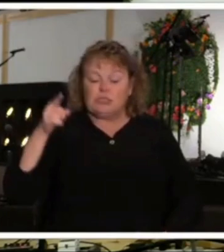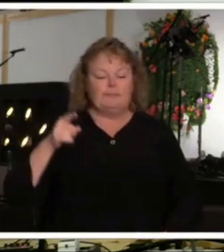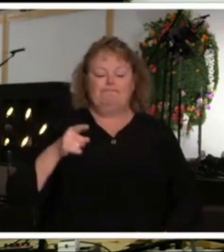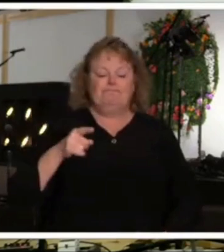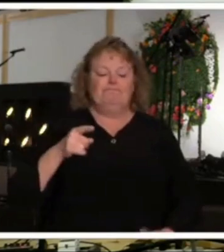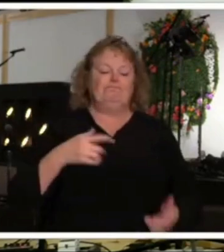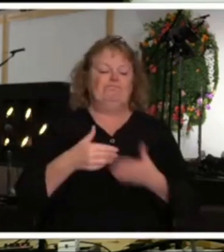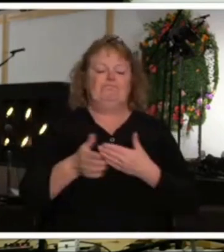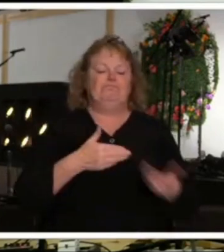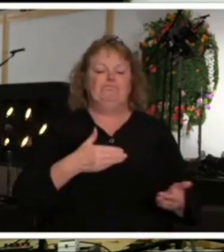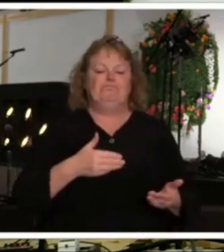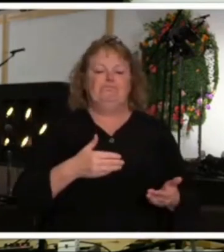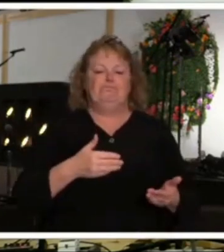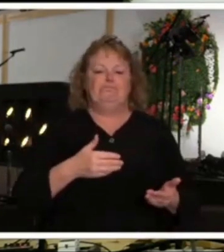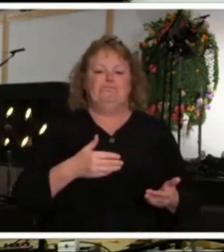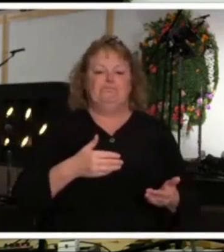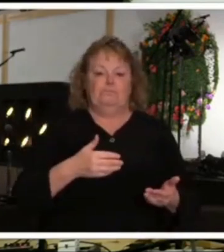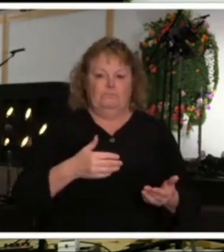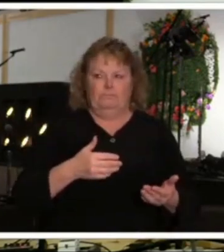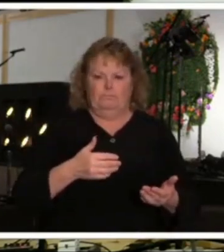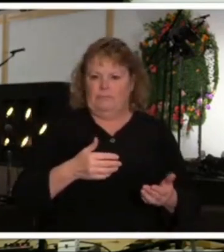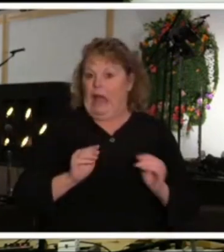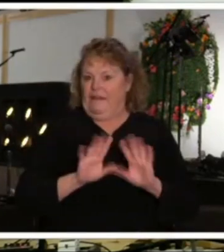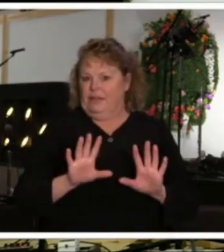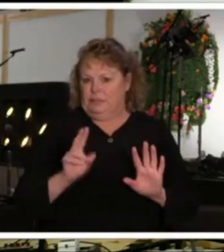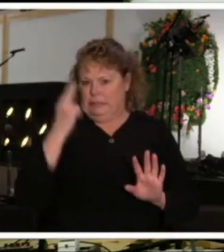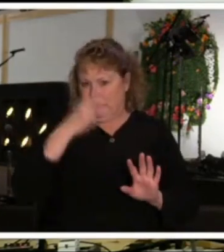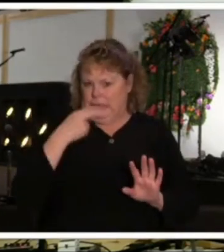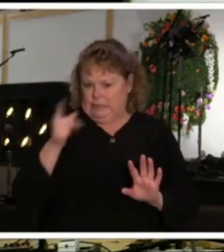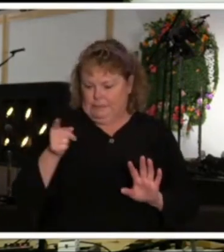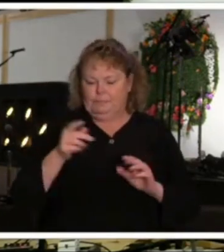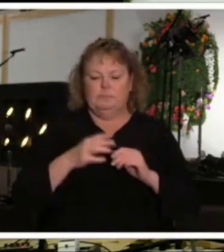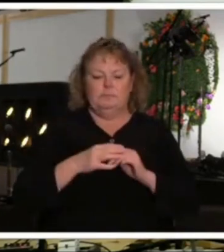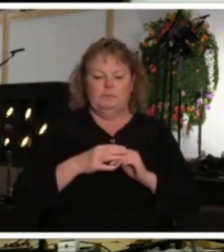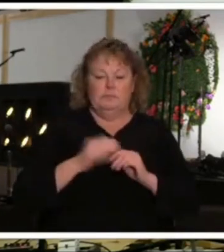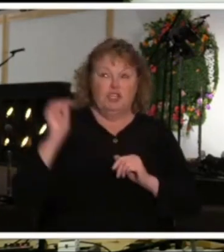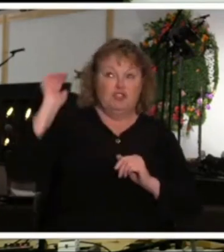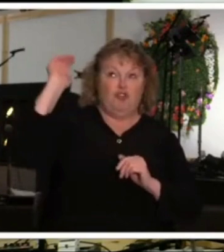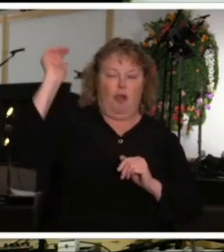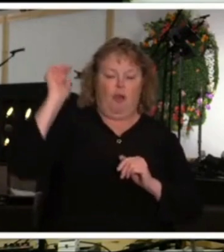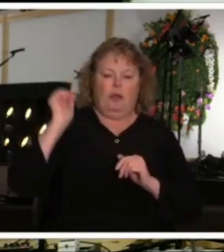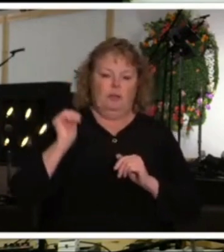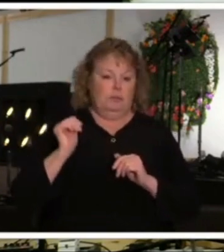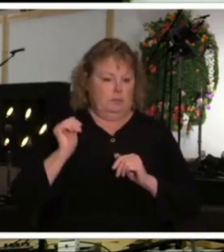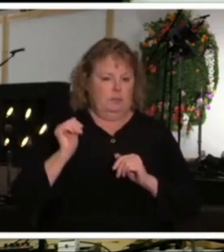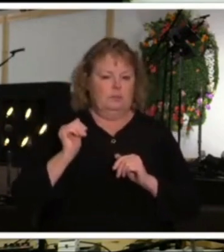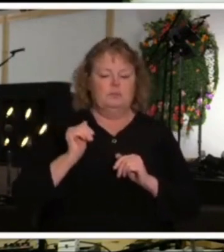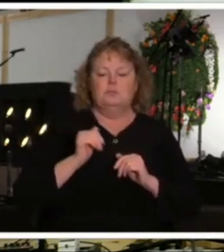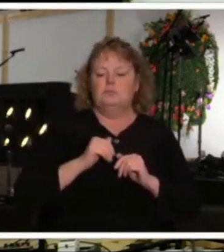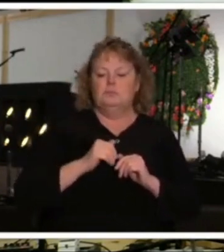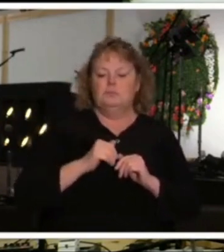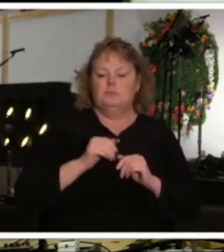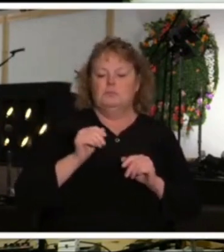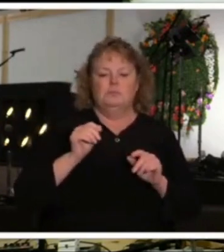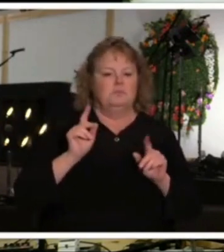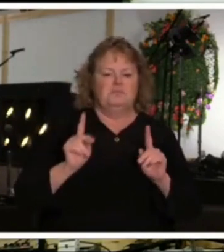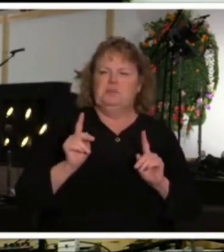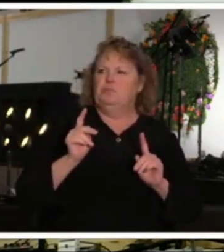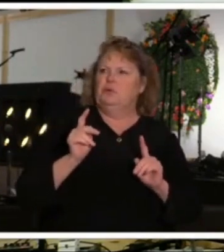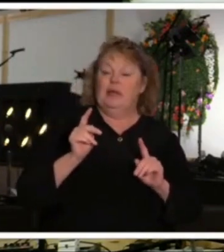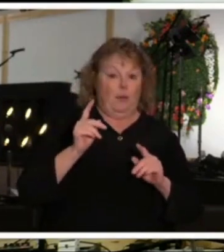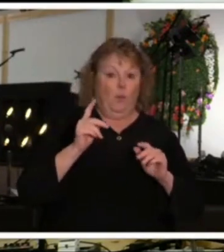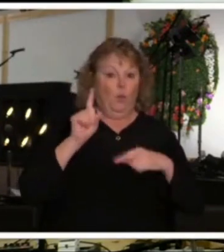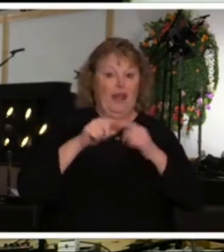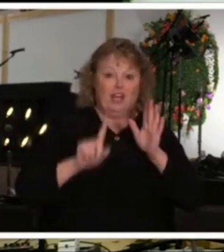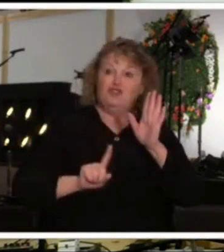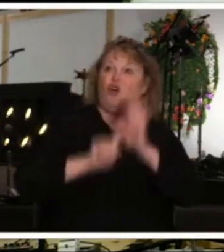knew Eliab must have looked good. He must have been handsome. Or his height. He must have been tall. You know, everybody likes tall people walk in the room